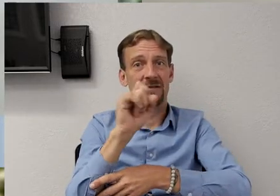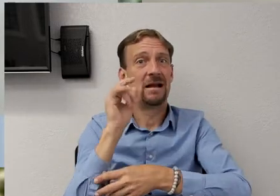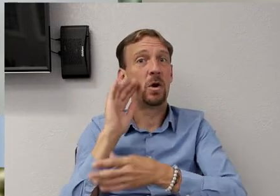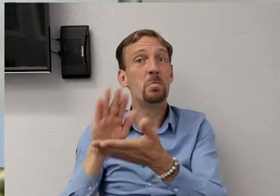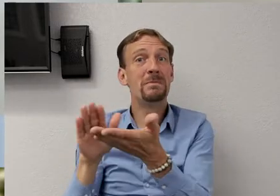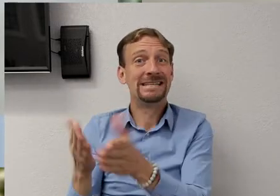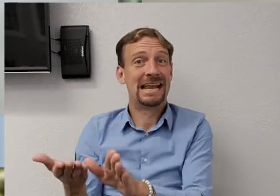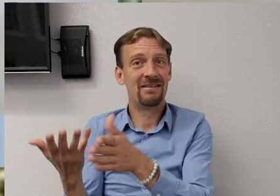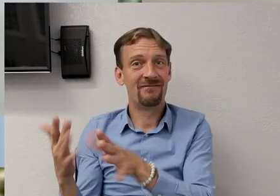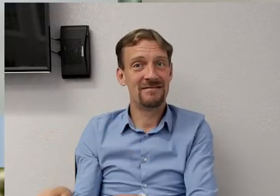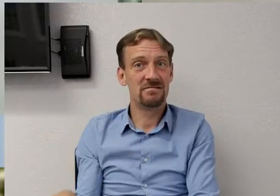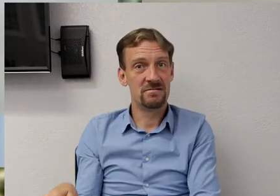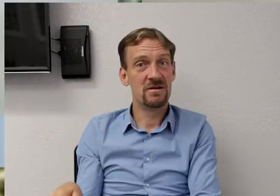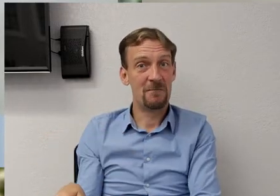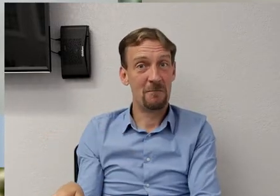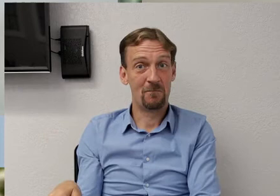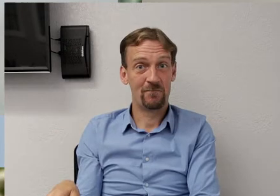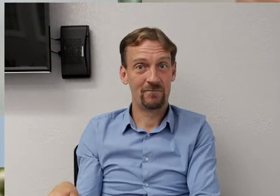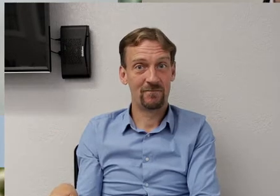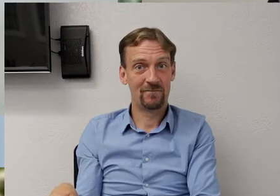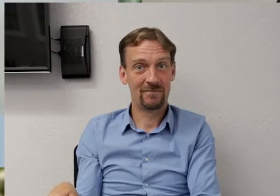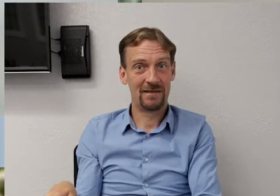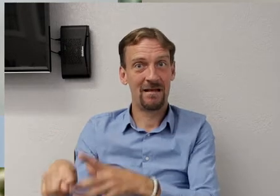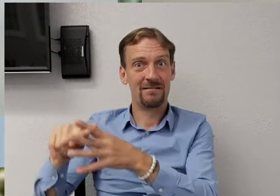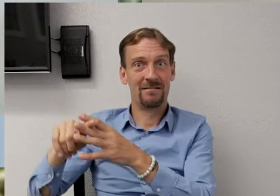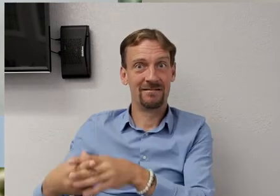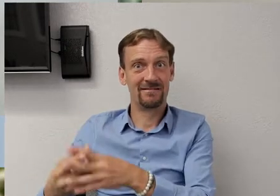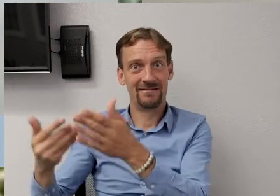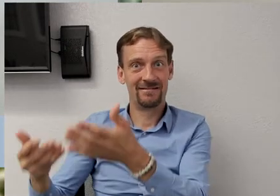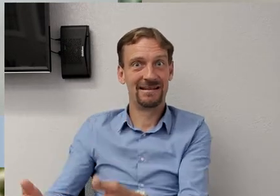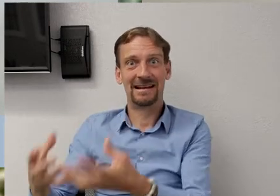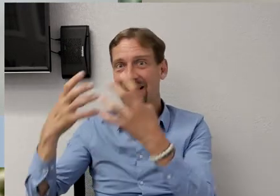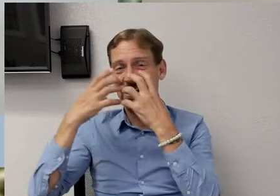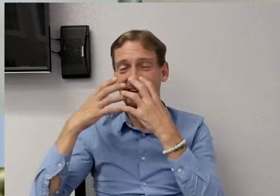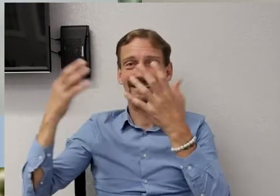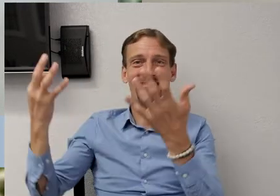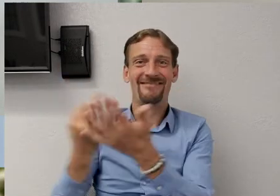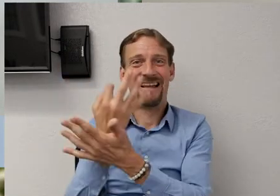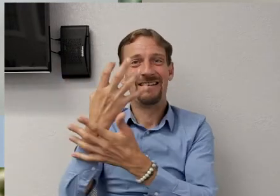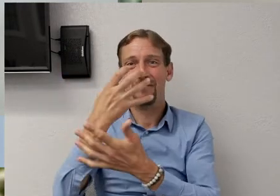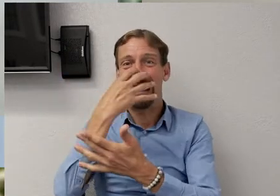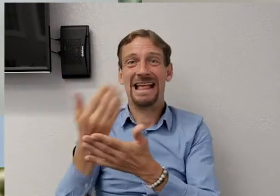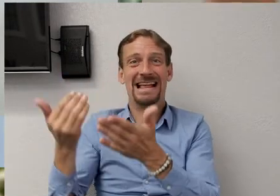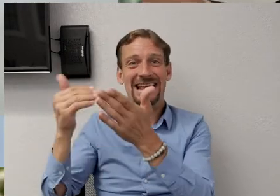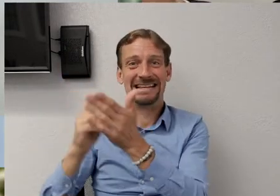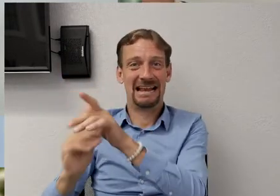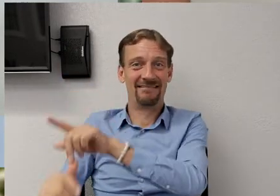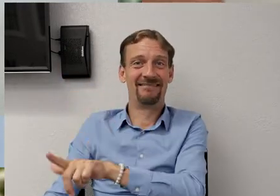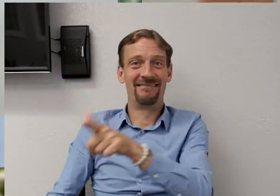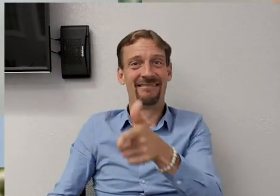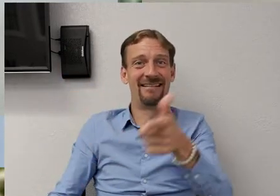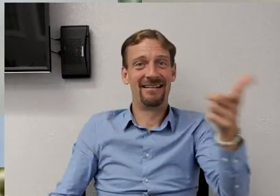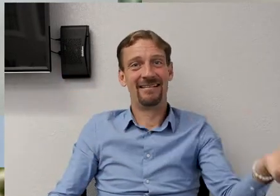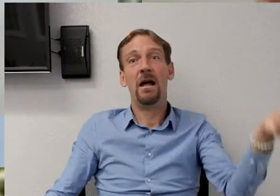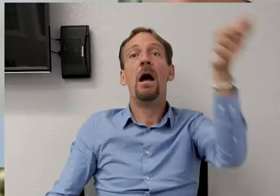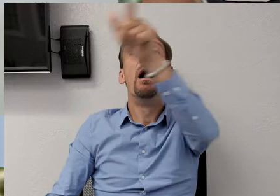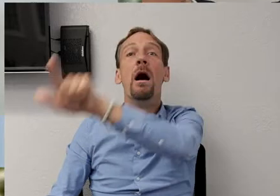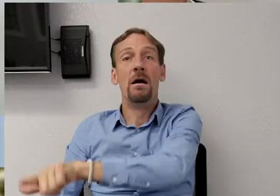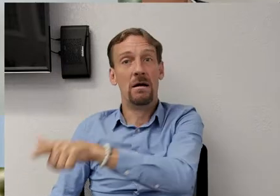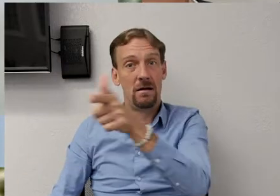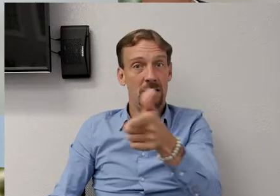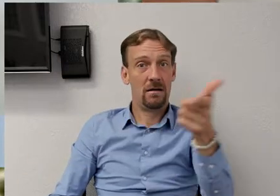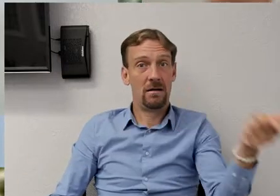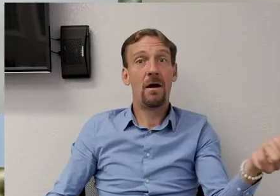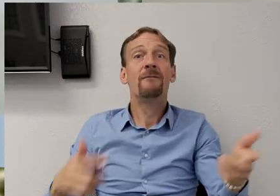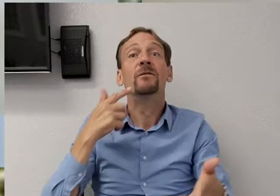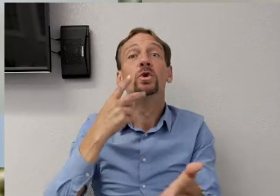dead mm-hmm. at that point in time. So you essentially are putting out on a fresh mask again. We were going to ask staff to do that for